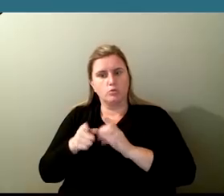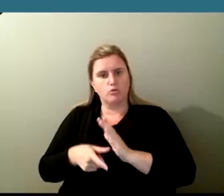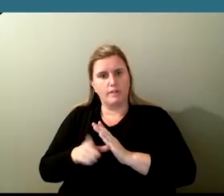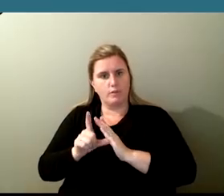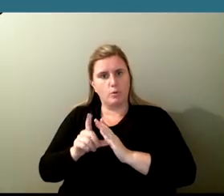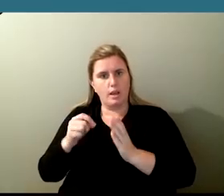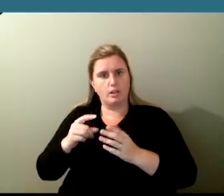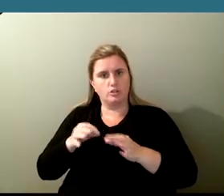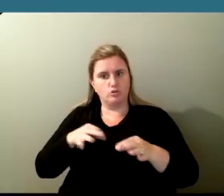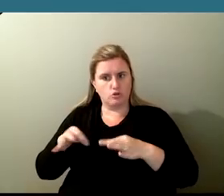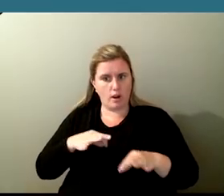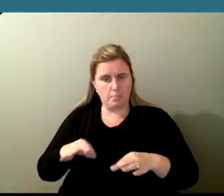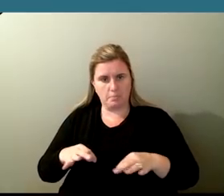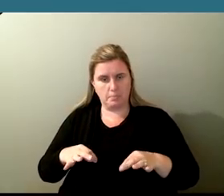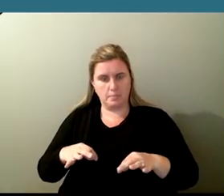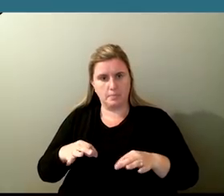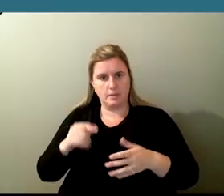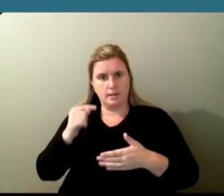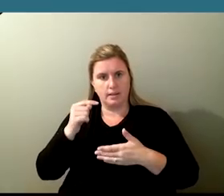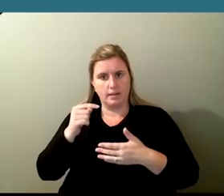and describe these